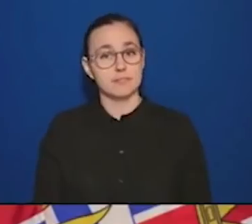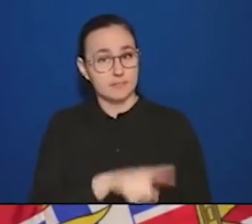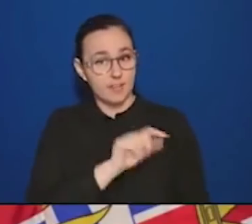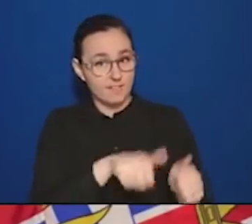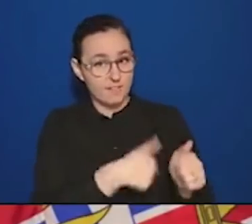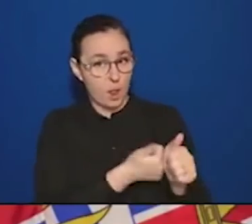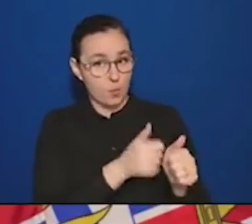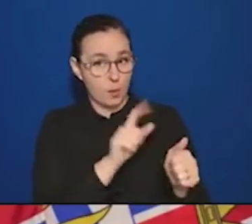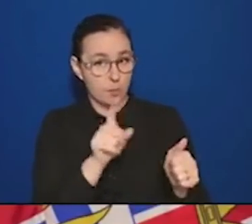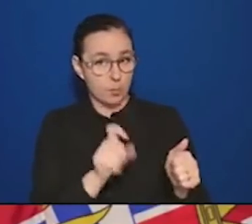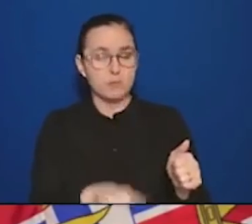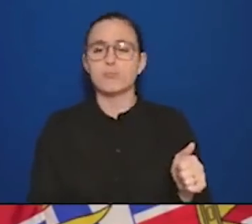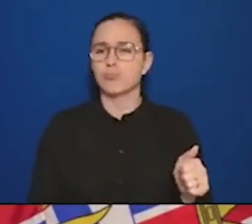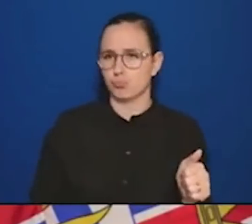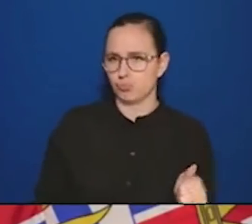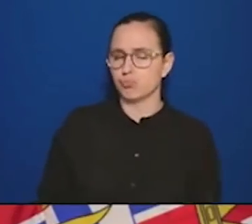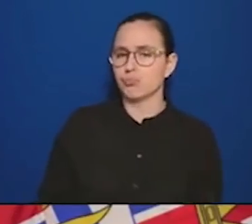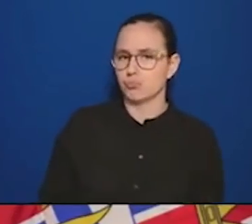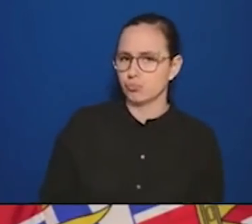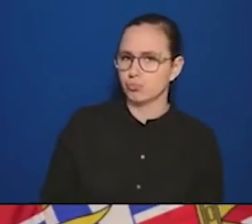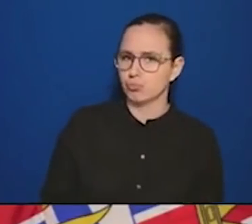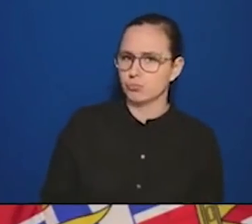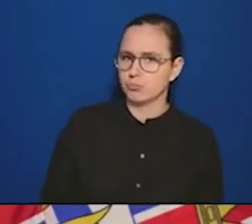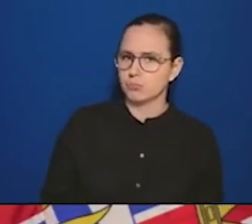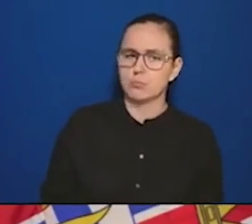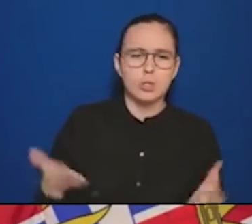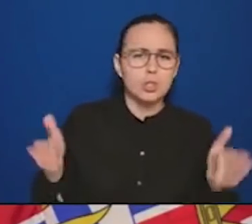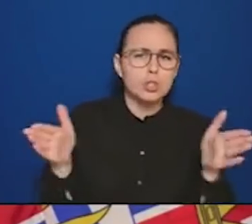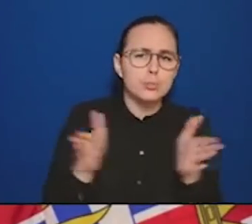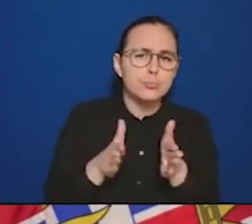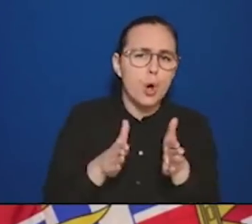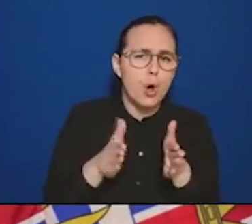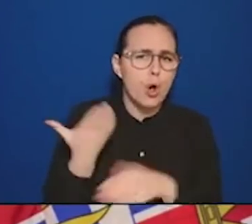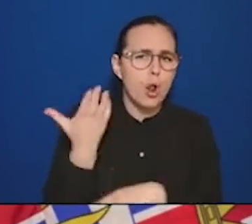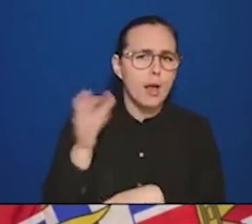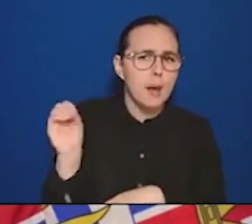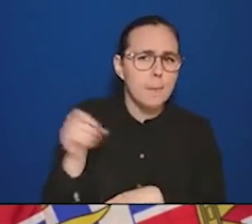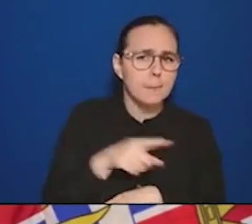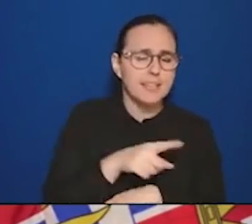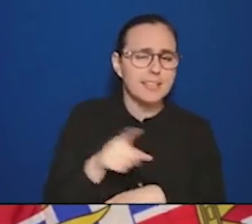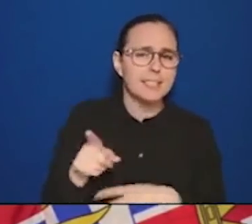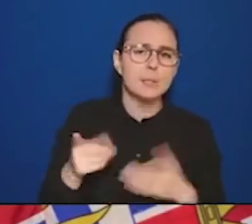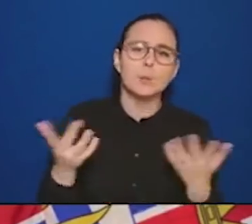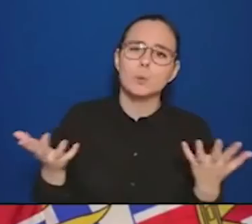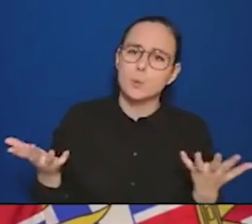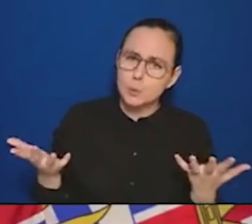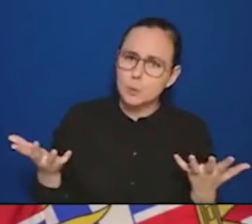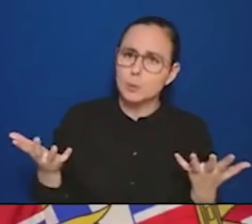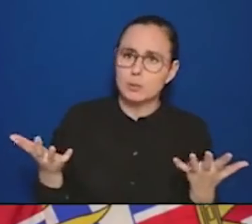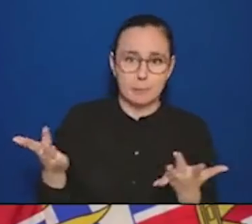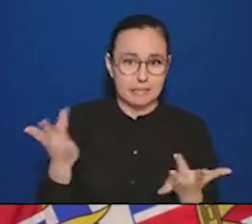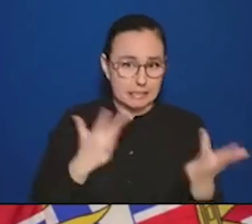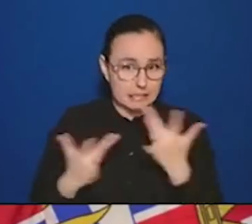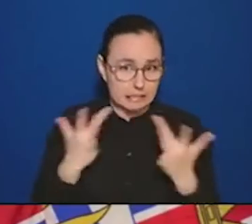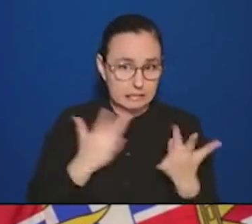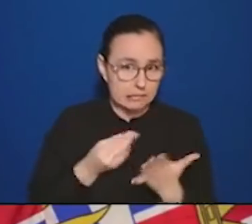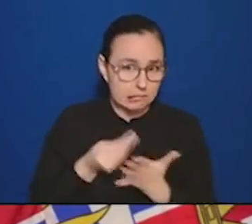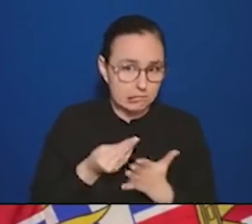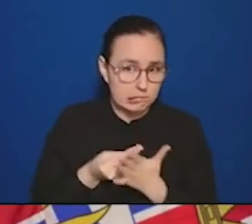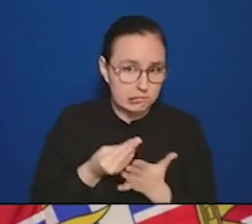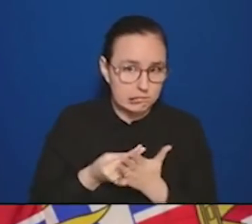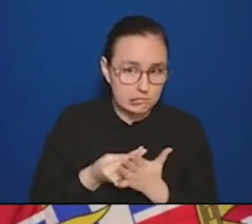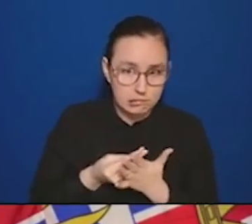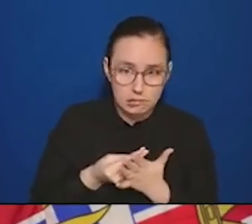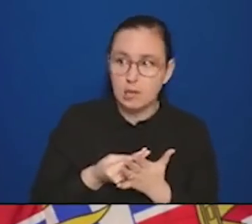Yes. Will there be any sort of assistance for these smaller companies who might have a very hard time, going through a hard time already, and then fitting this into their budget?